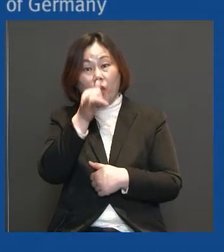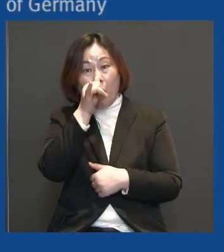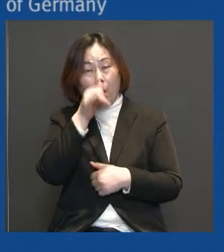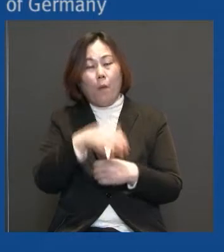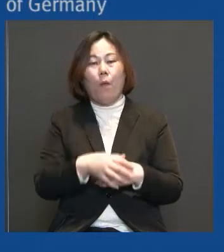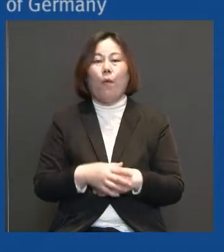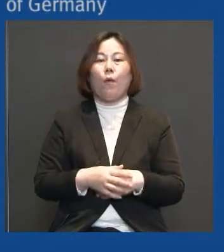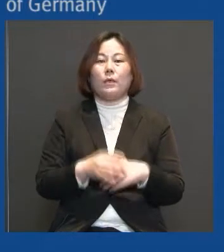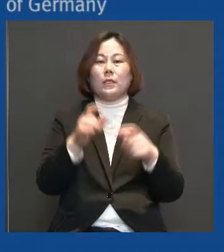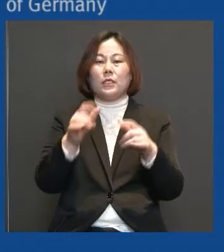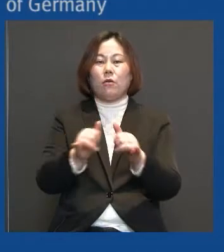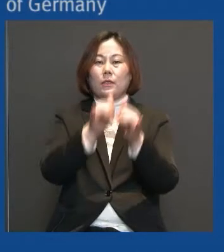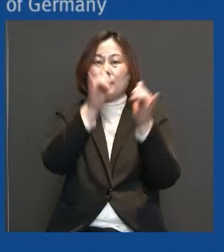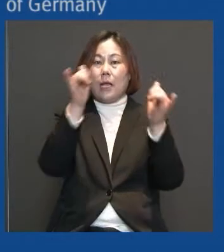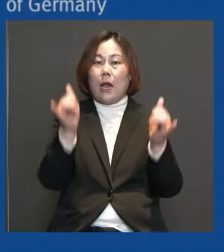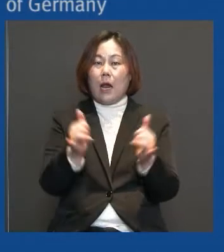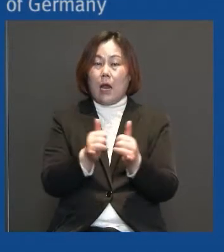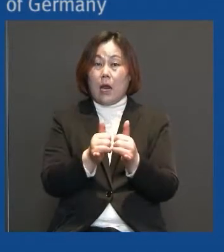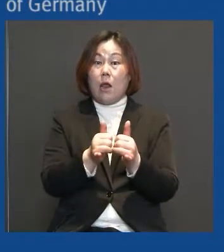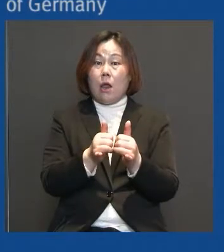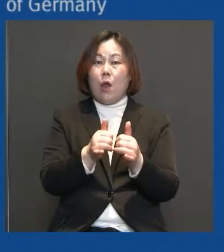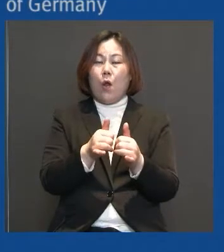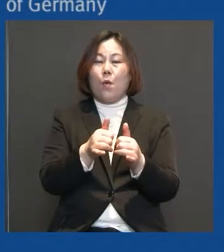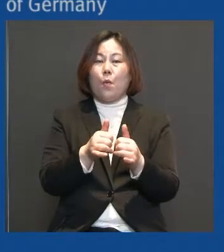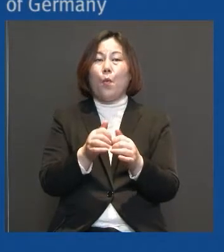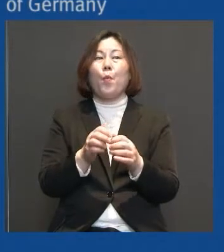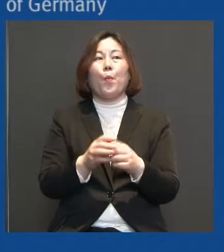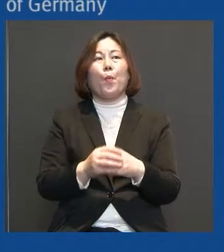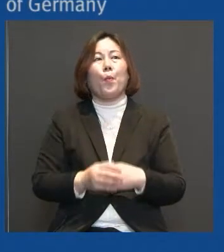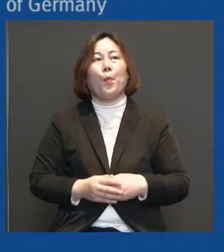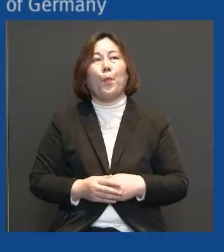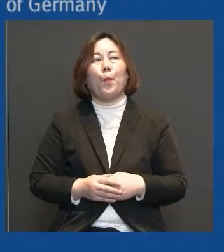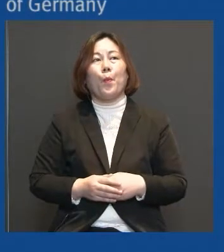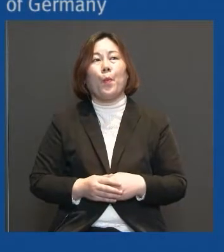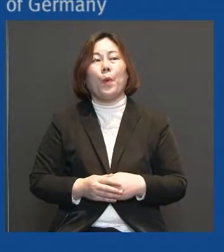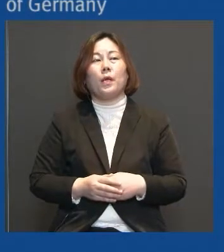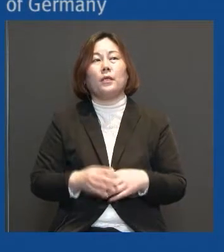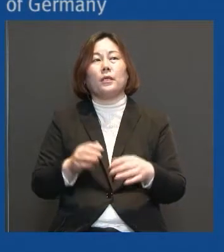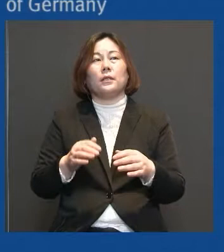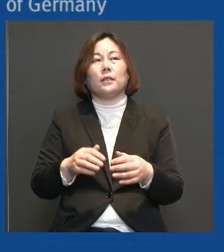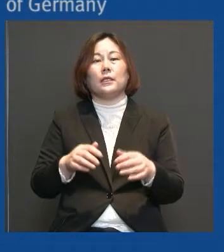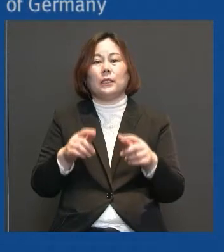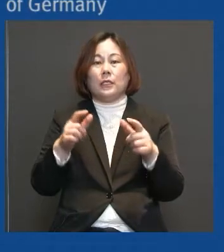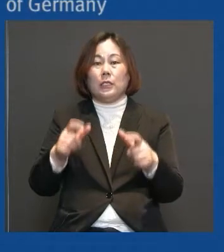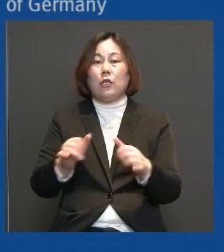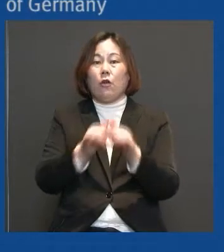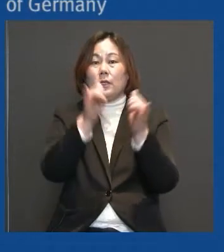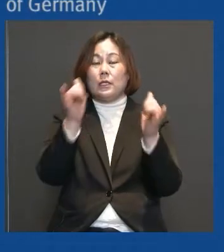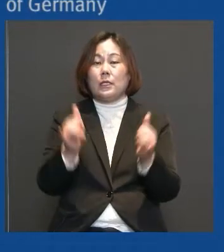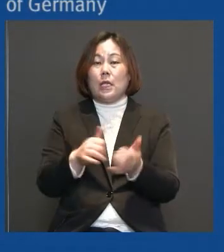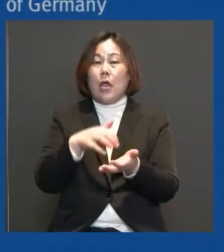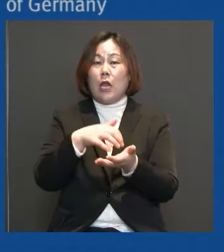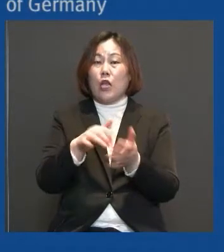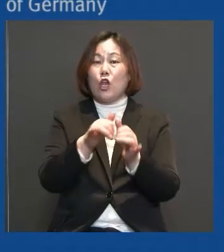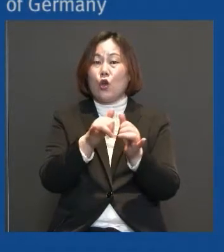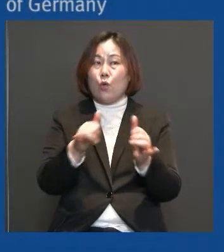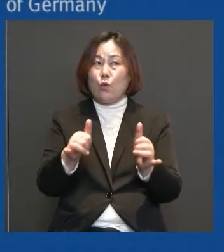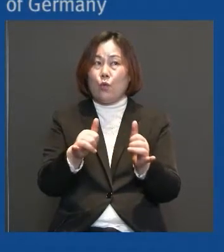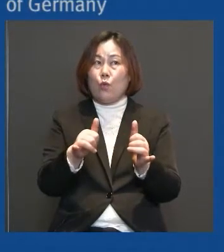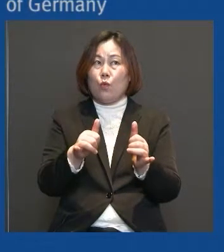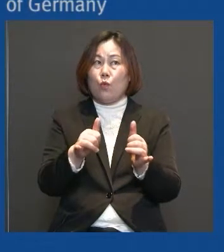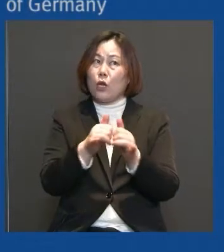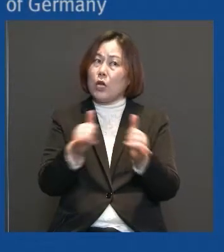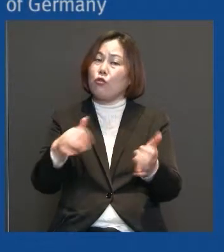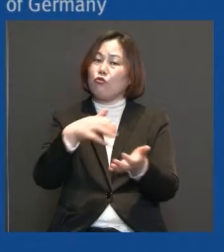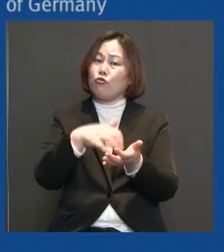through the project Municipality Workshop on Demography, launched in 2016, Selected municipalities have been supported and